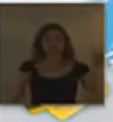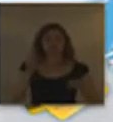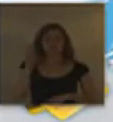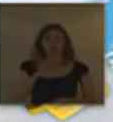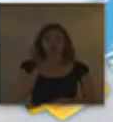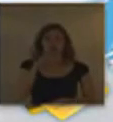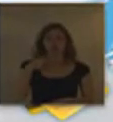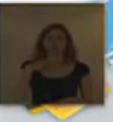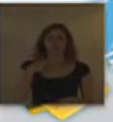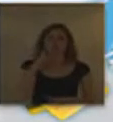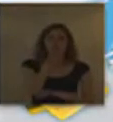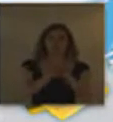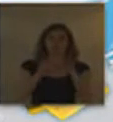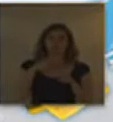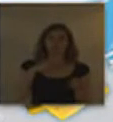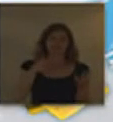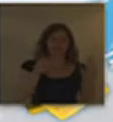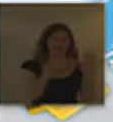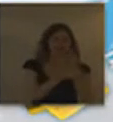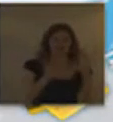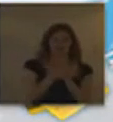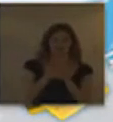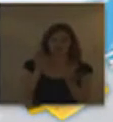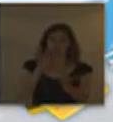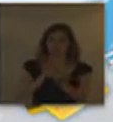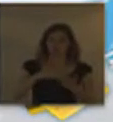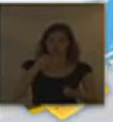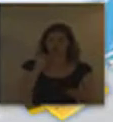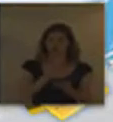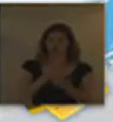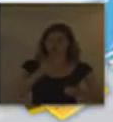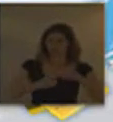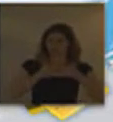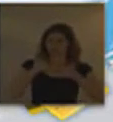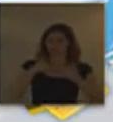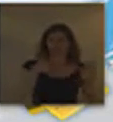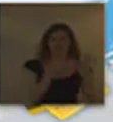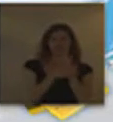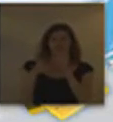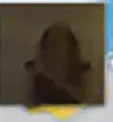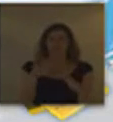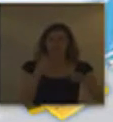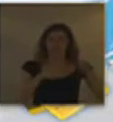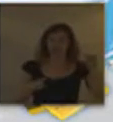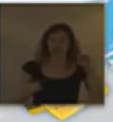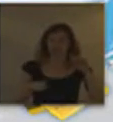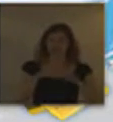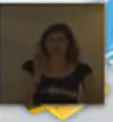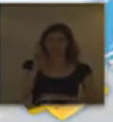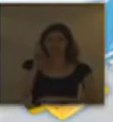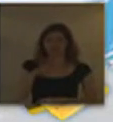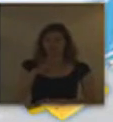normal children is, children that can hear, of course, have difficulties in writing and so on, and also lack of